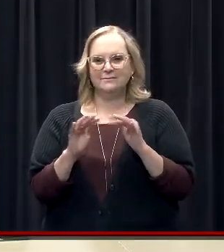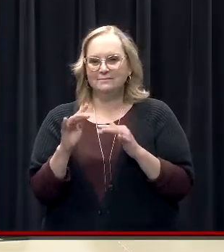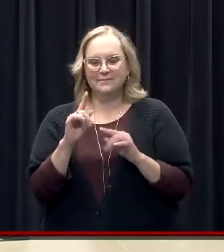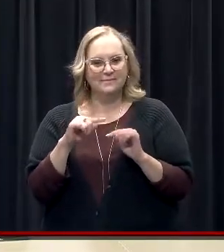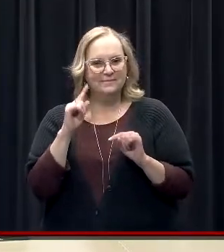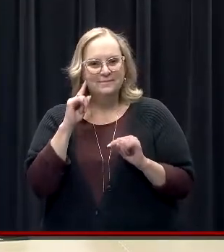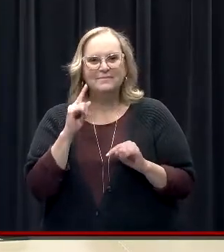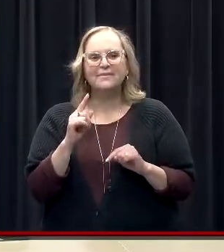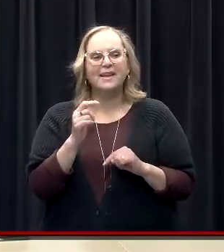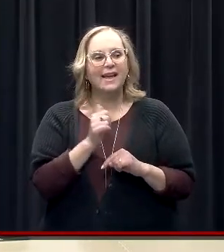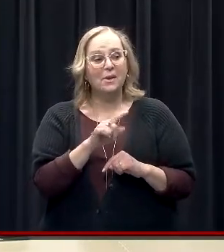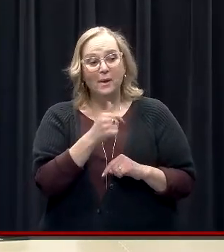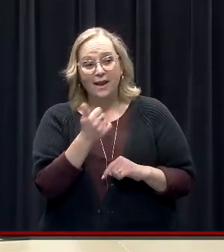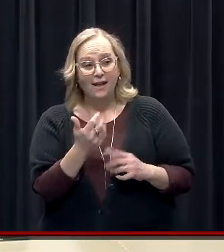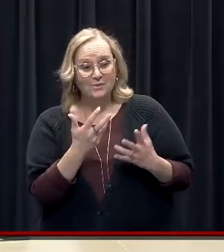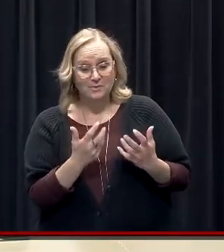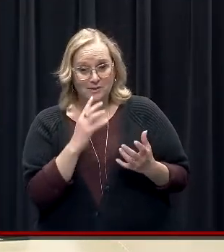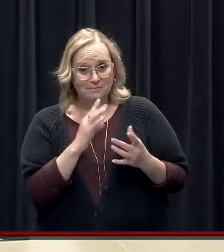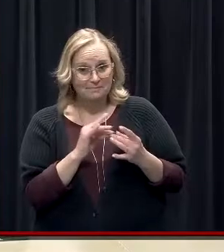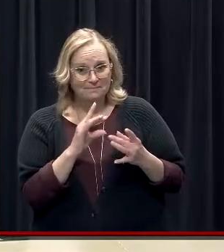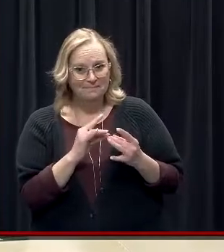Anyone else?